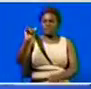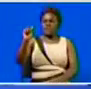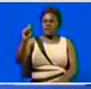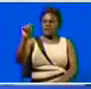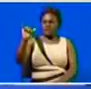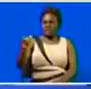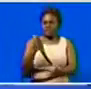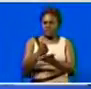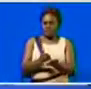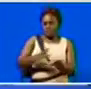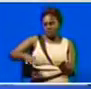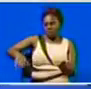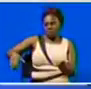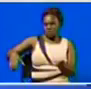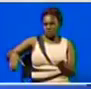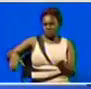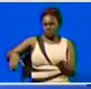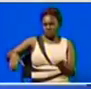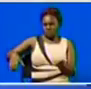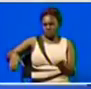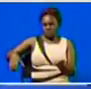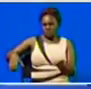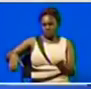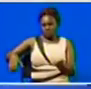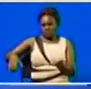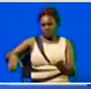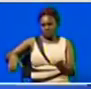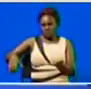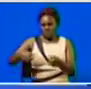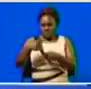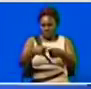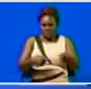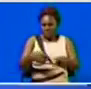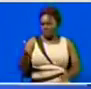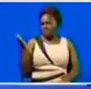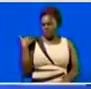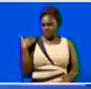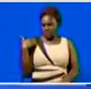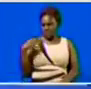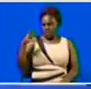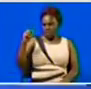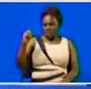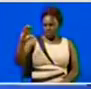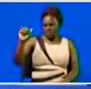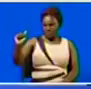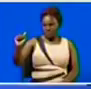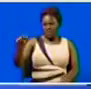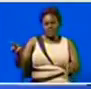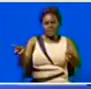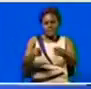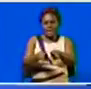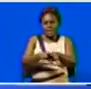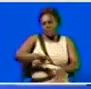sub-county in the said county. Last year, an MCA in the same county